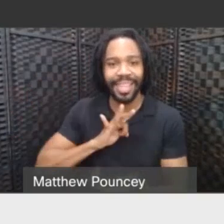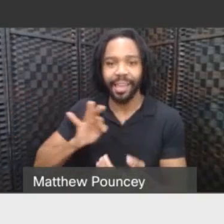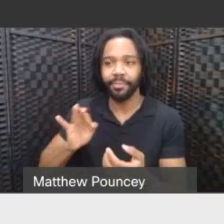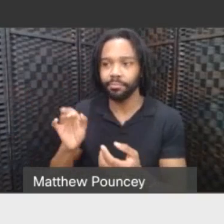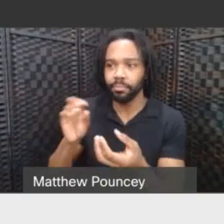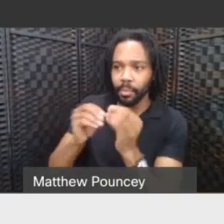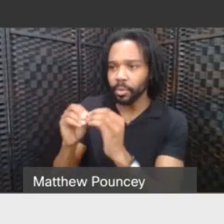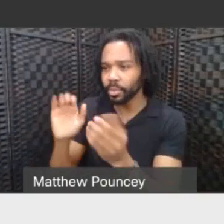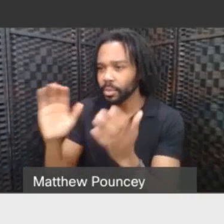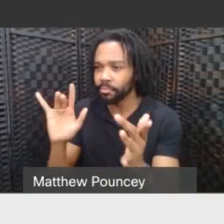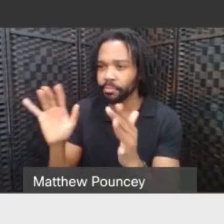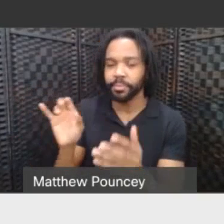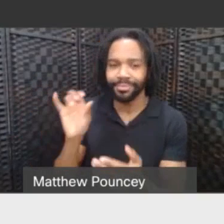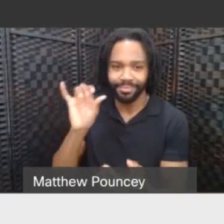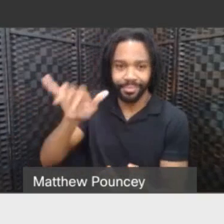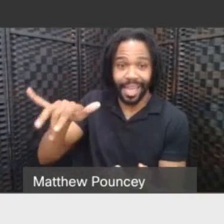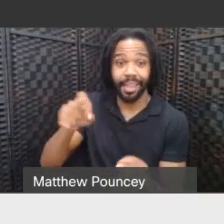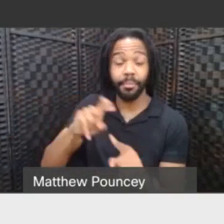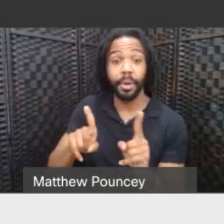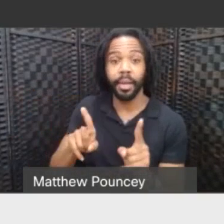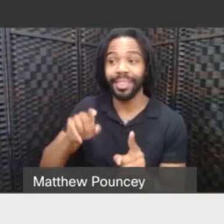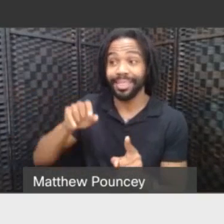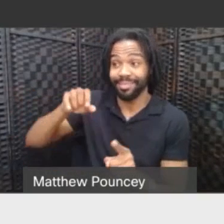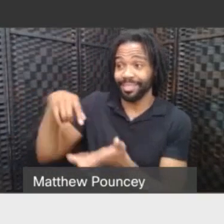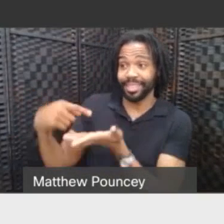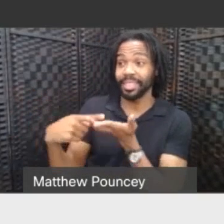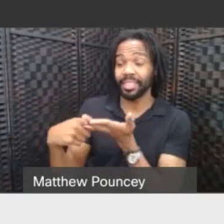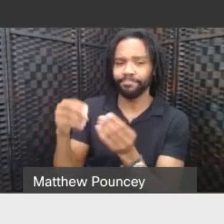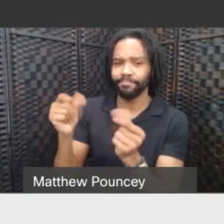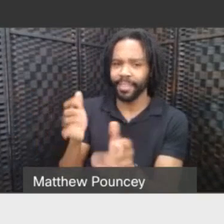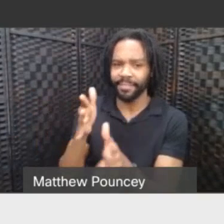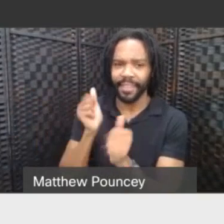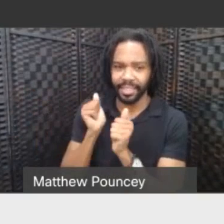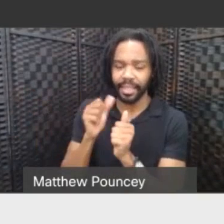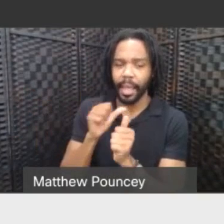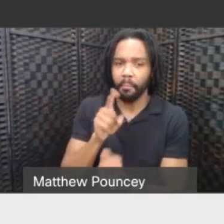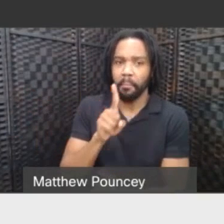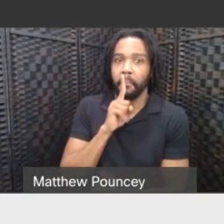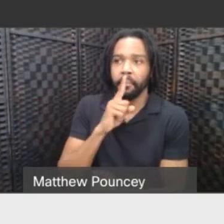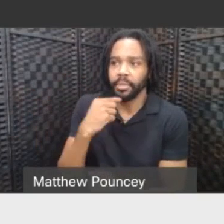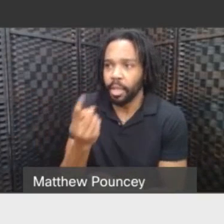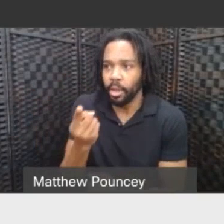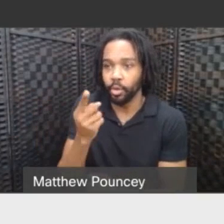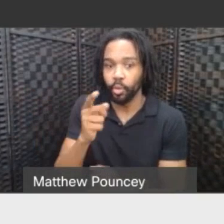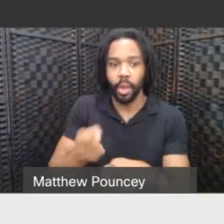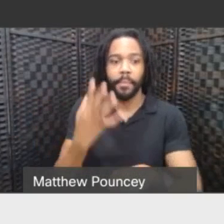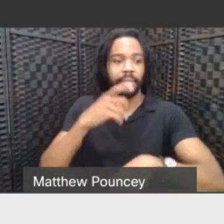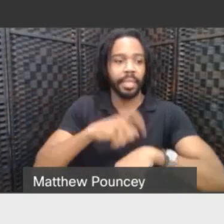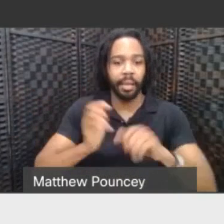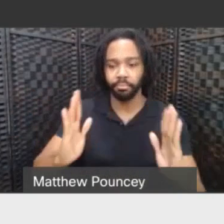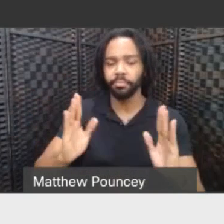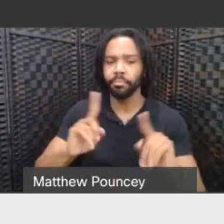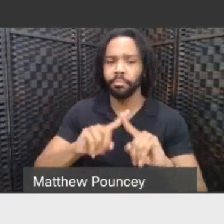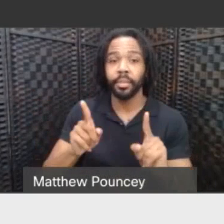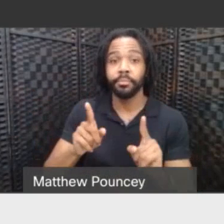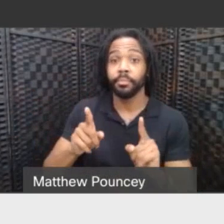that. But that discussion happens very quickly, so I'm not going to put a specific time on it. But it is fairly quickly turnaround